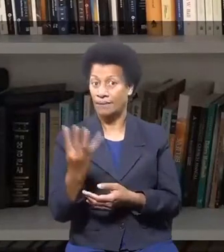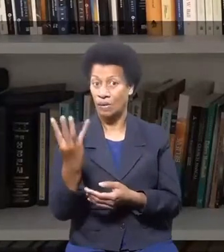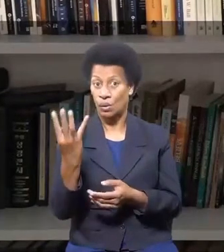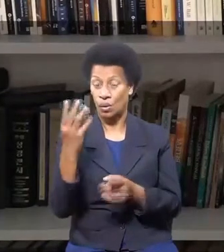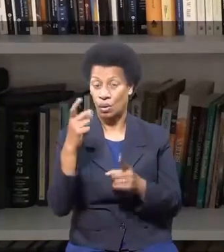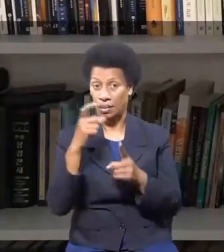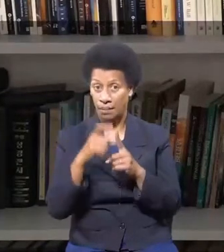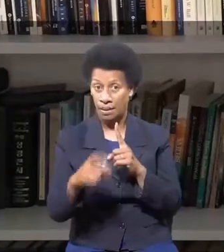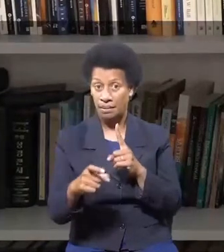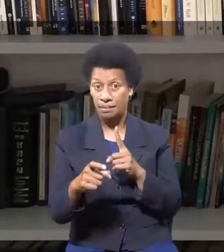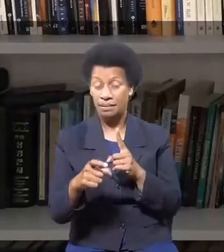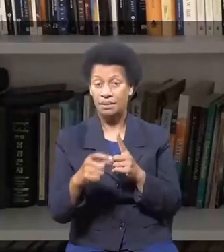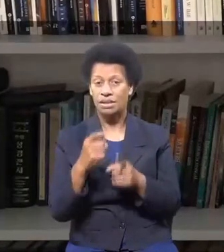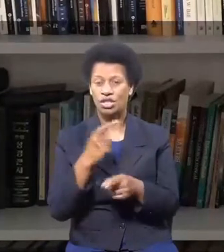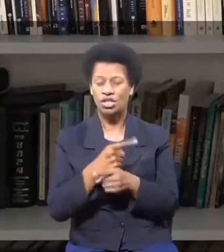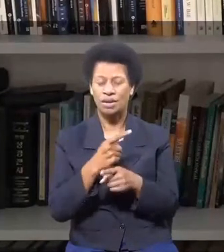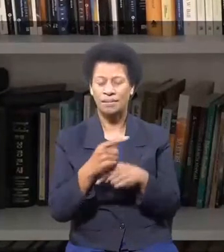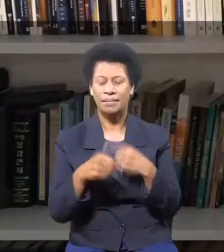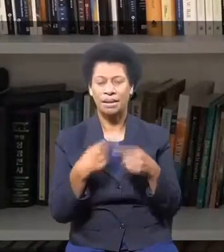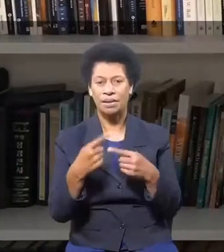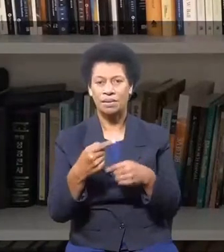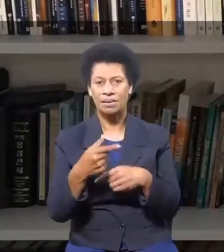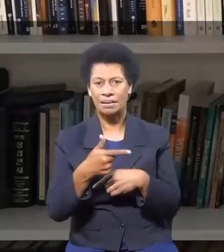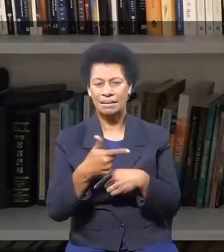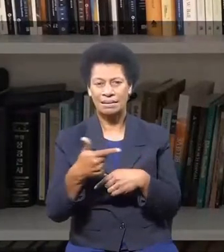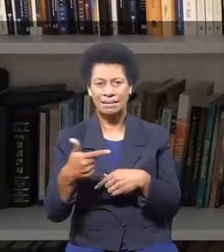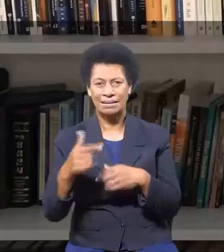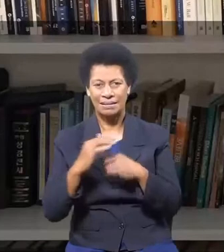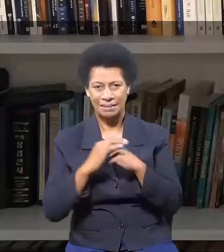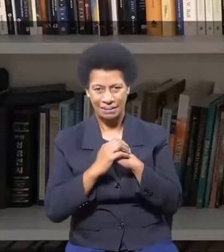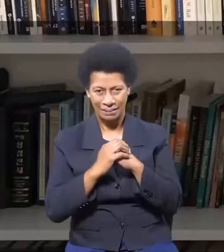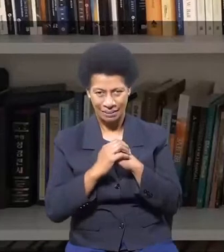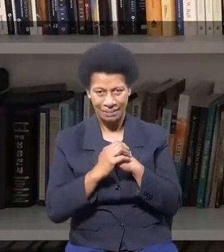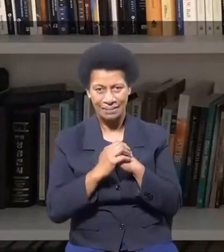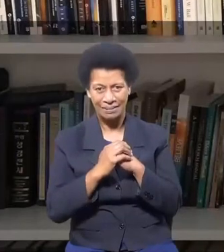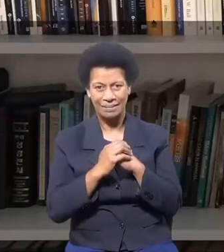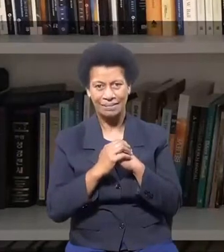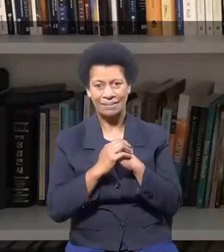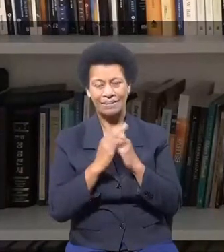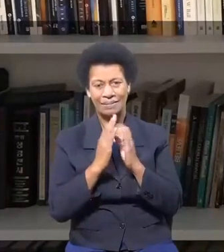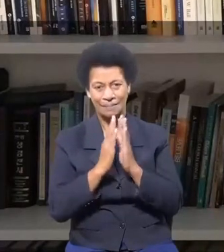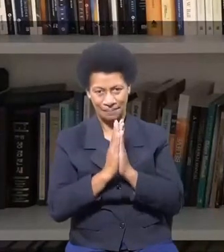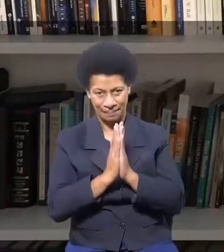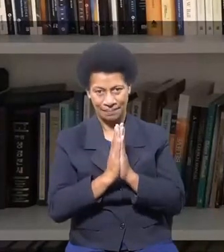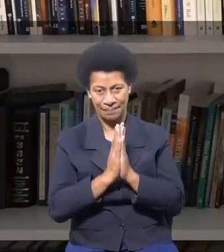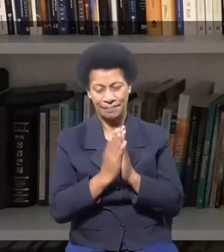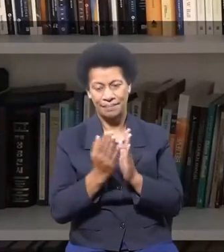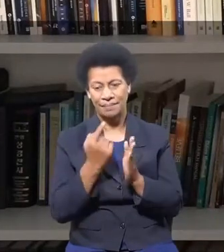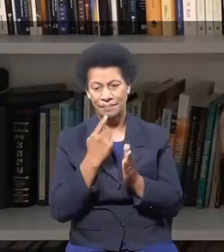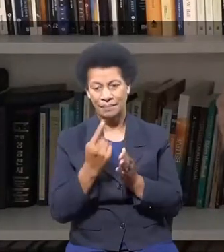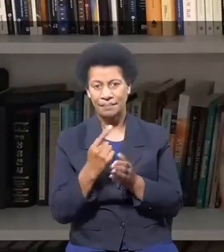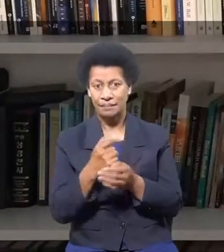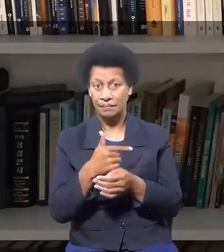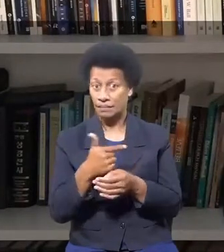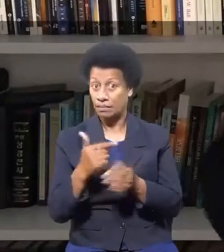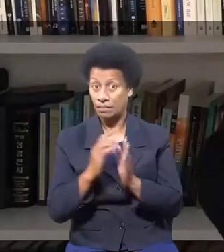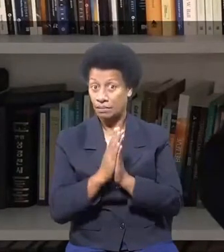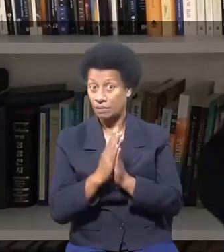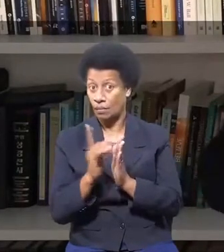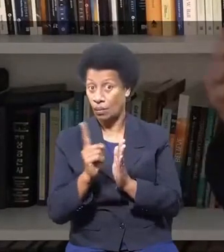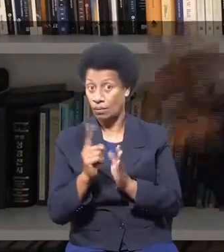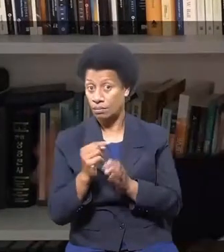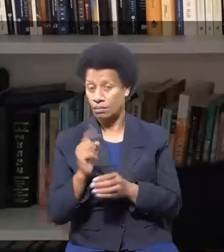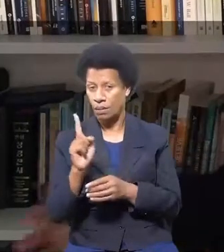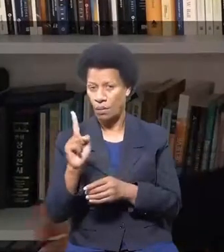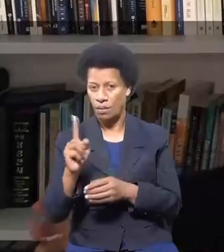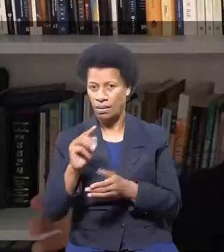in the fourth commandment, which talks about the Sabbath day that we're celebrating and remembering today, God told